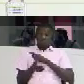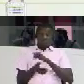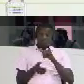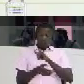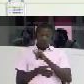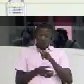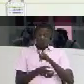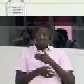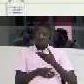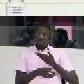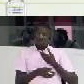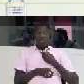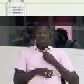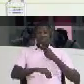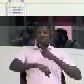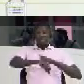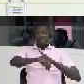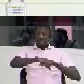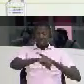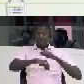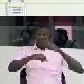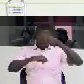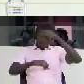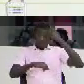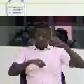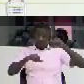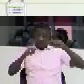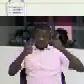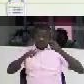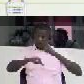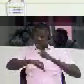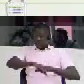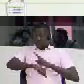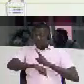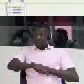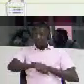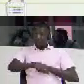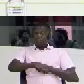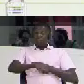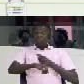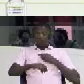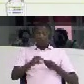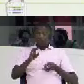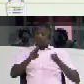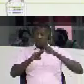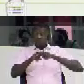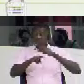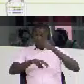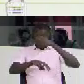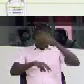which time liggéey stipulated the time to report to work.